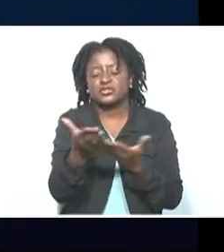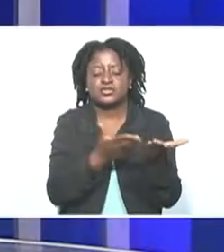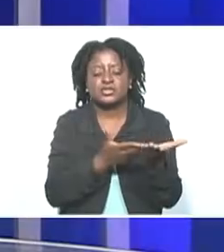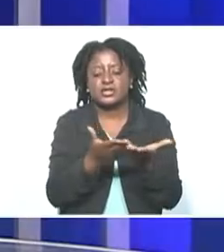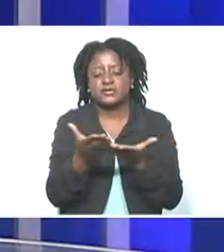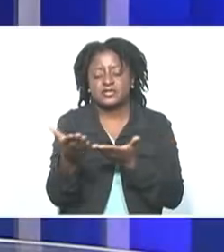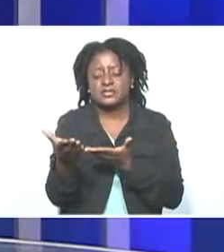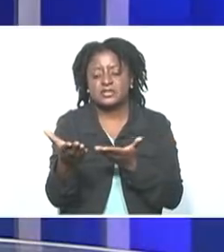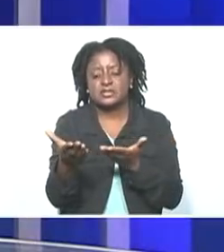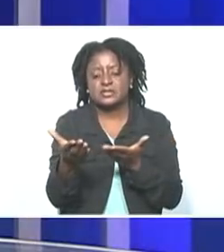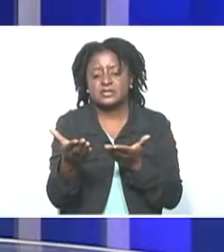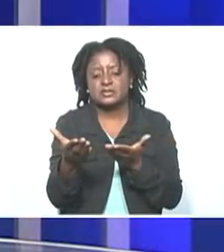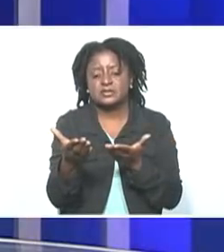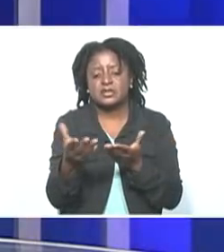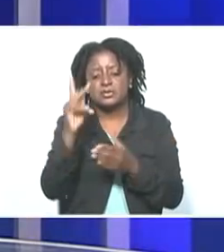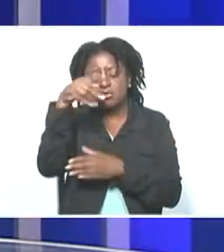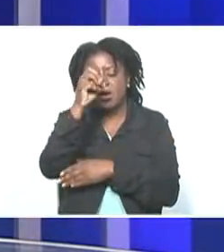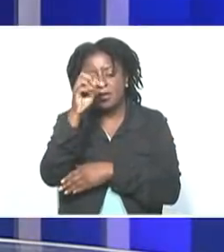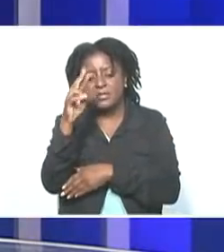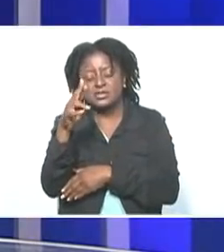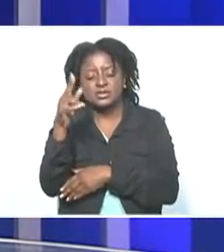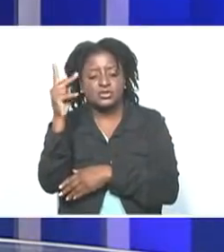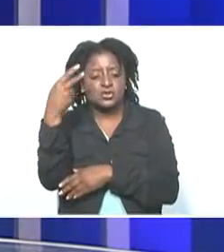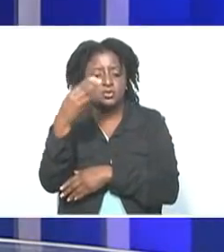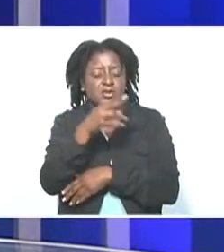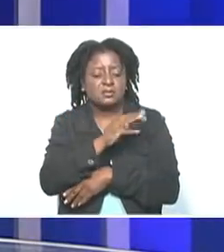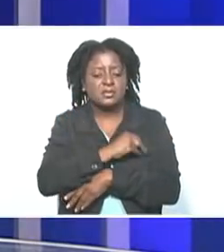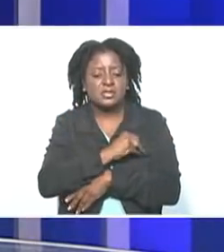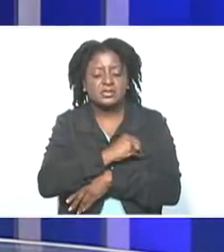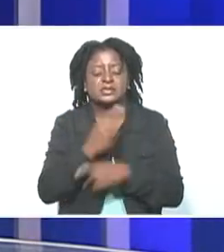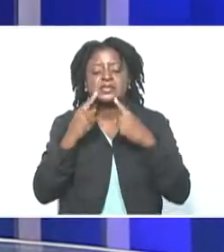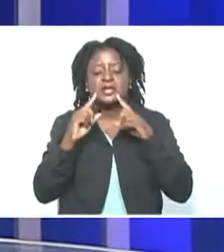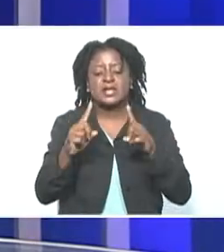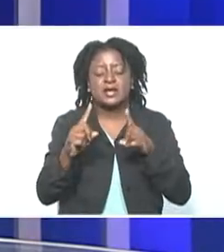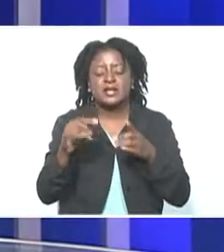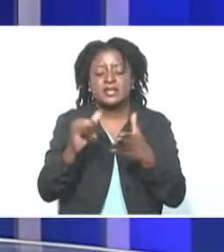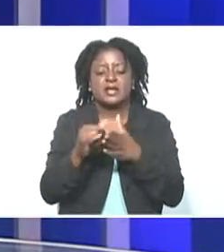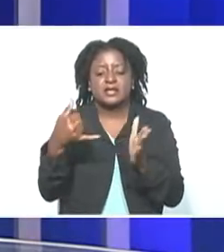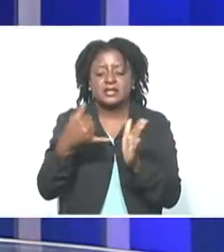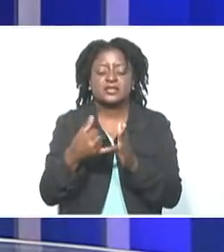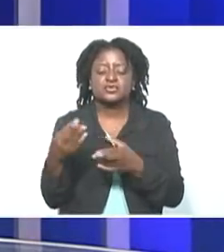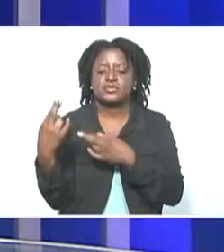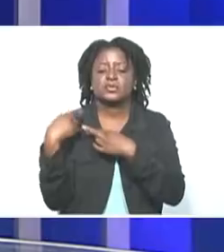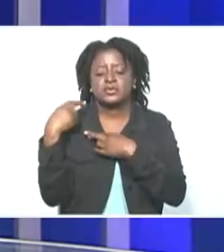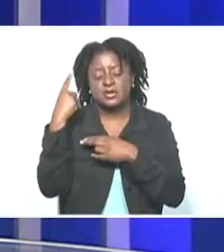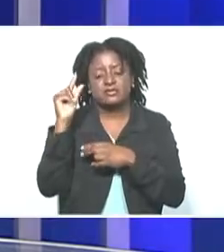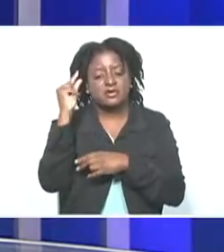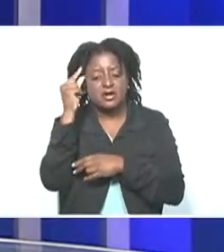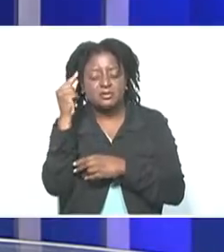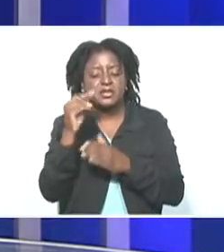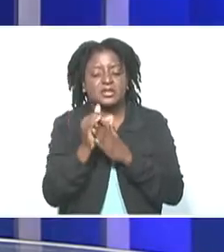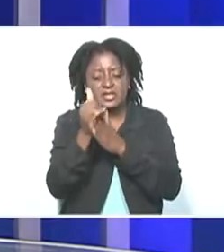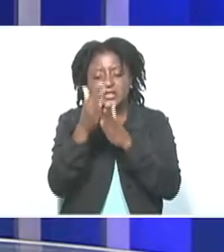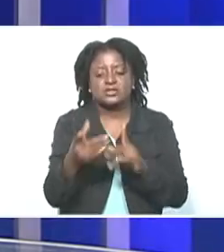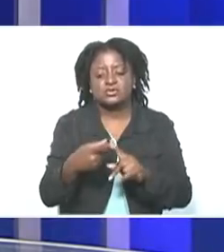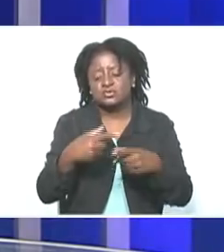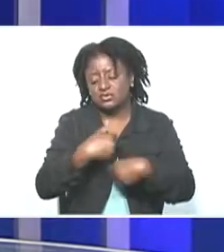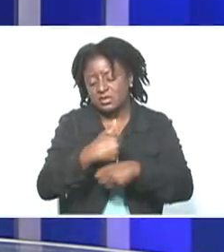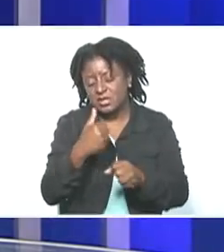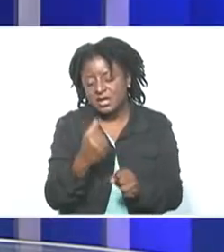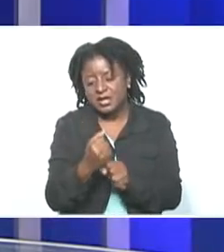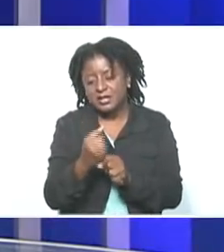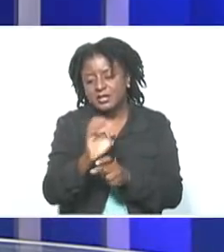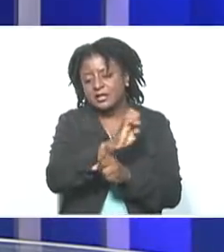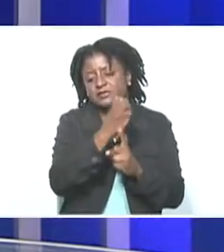services. Prime Minister Minnis also declared in Peru that it is the responsibility of government leaders to create an environment